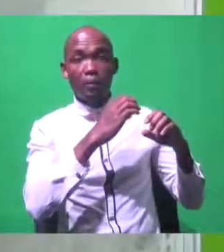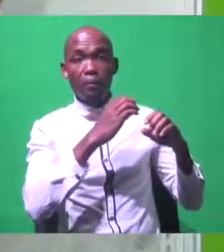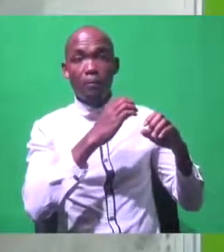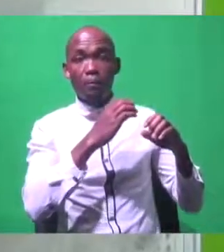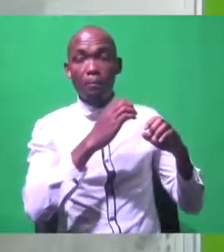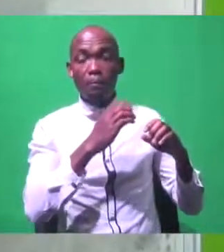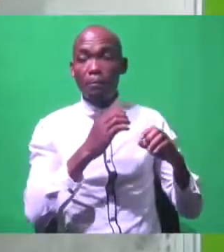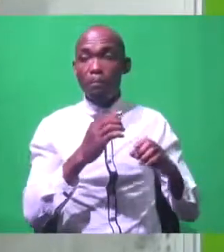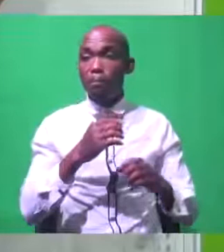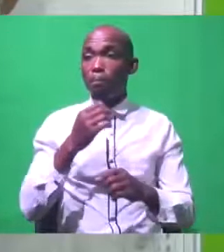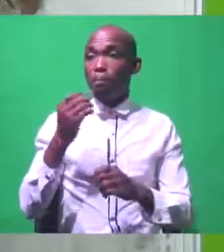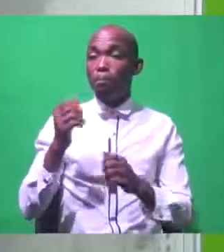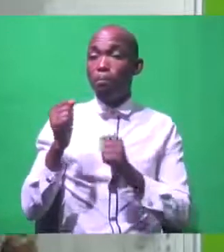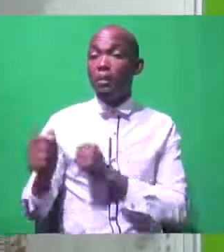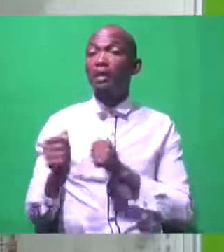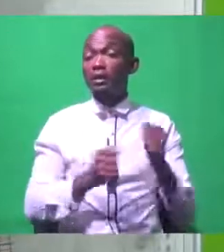few